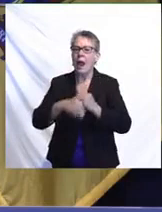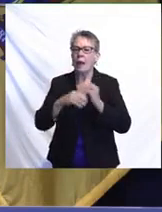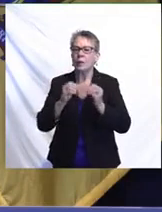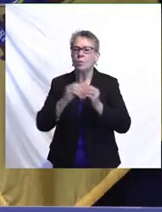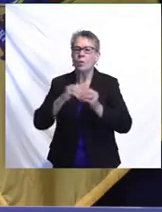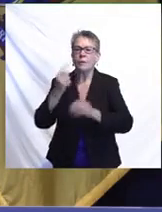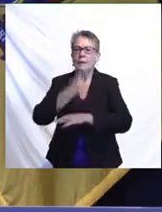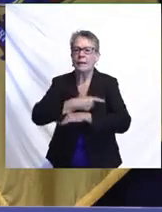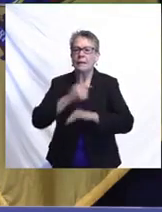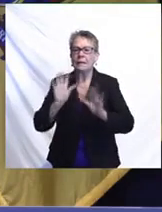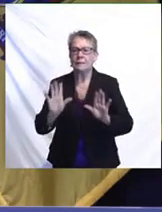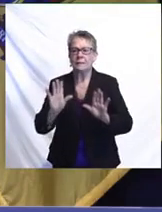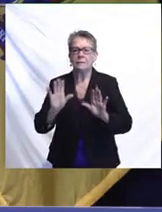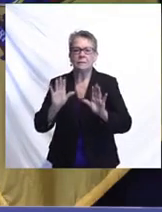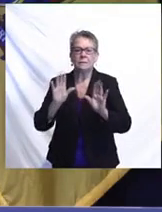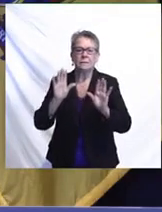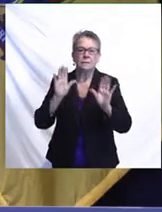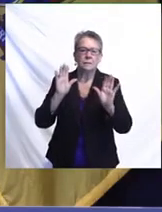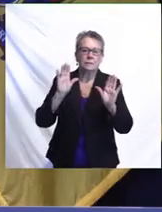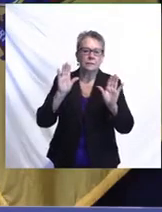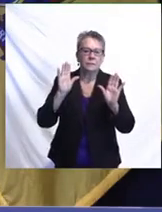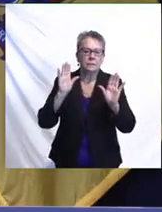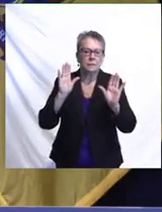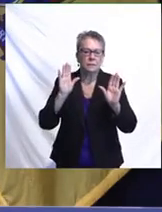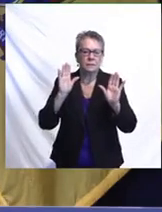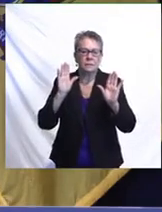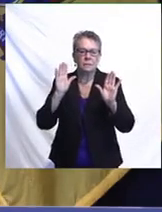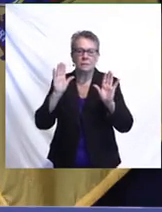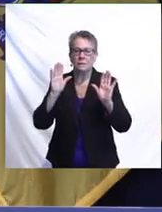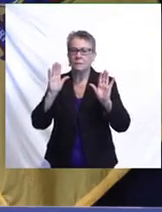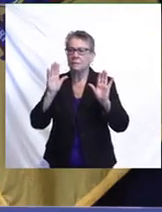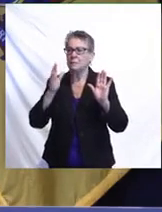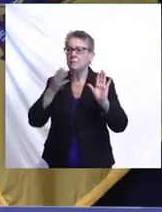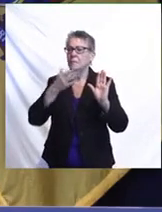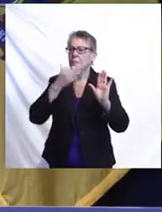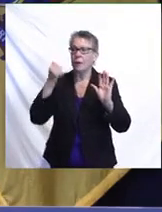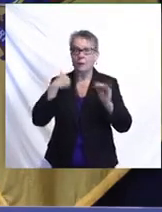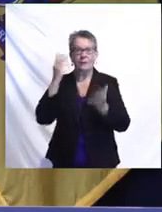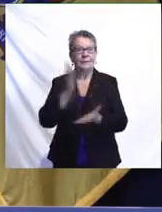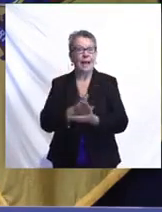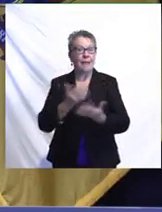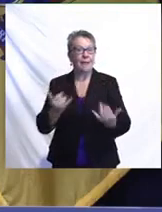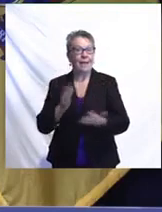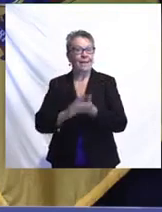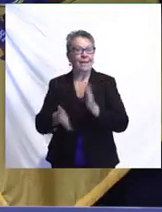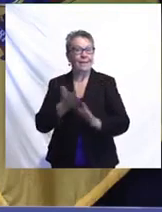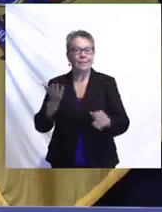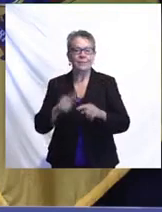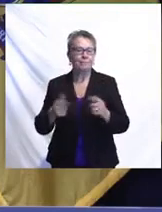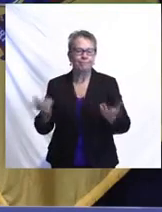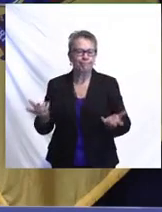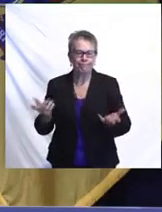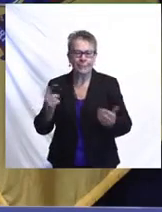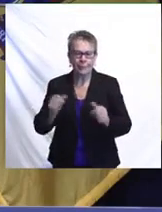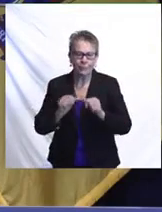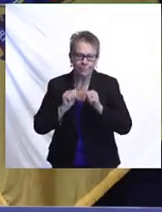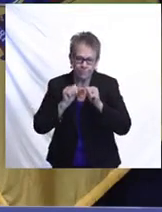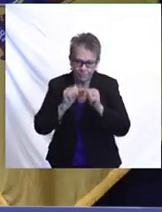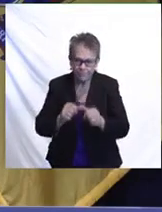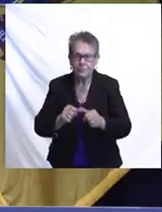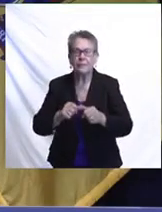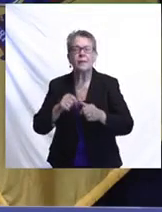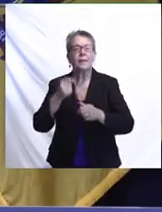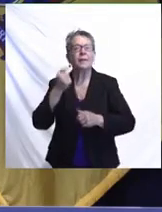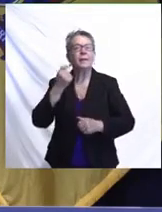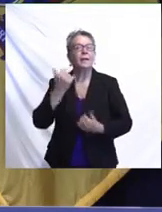to 0, but bear with us on that. But next week at least, we'll go with Wednesday at 1 o'clock. I'd ask you, there's a lot